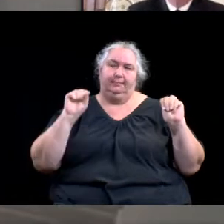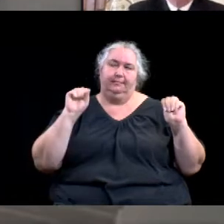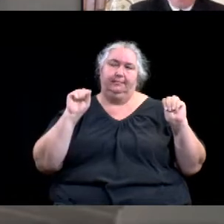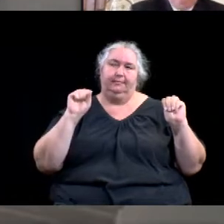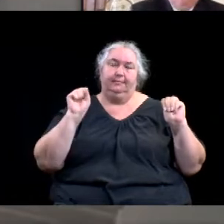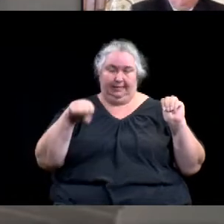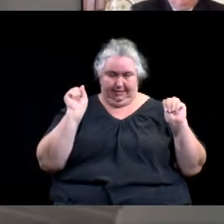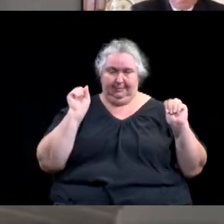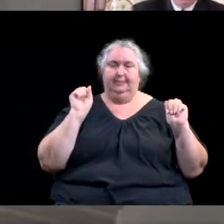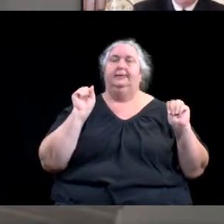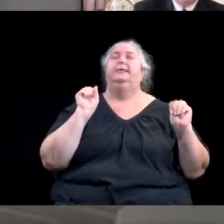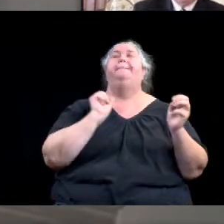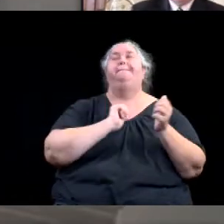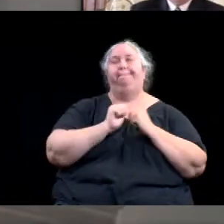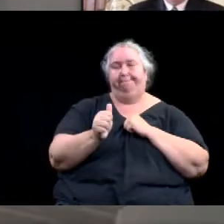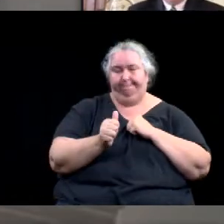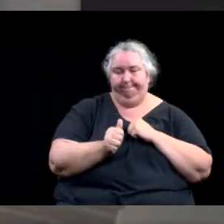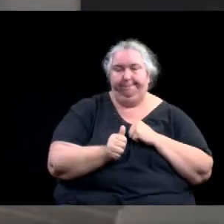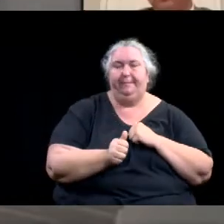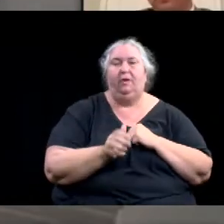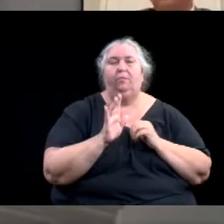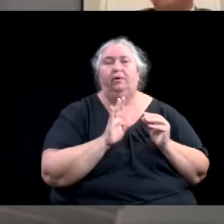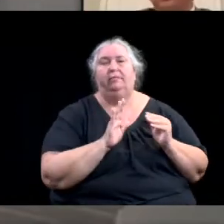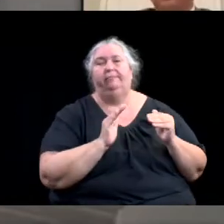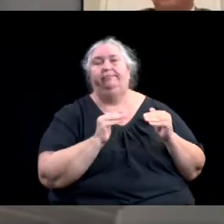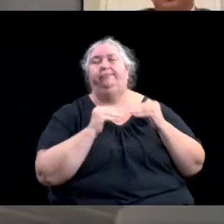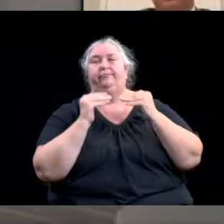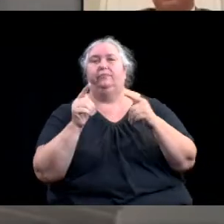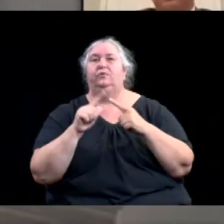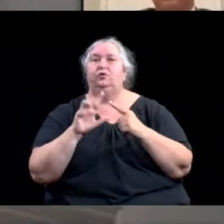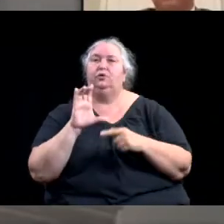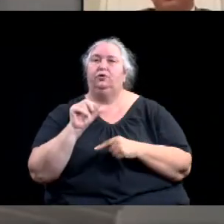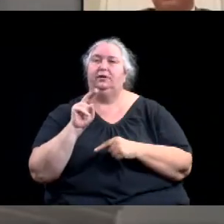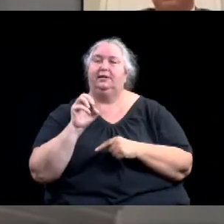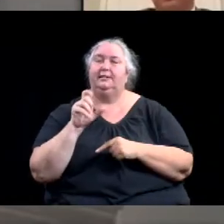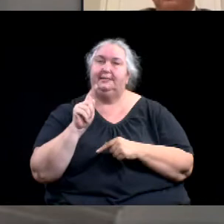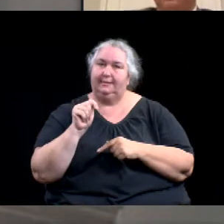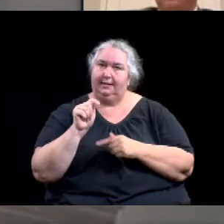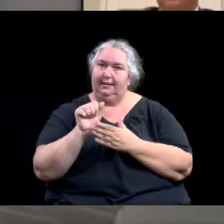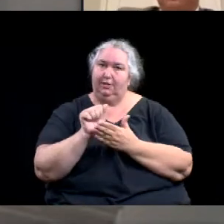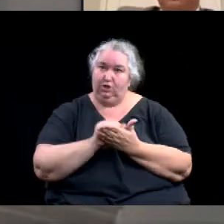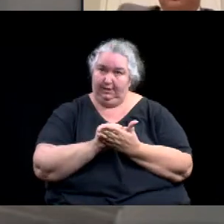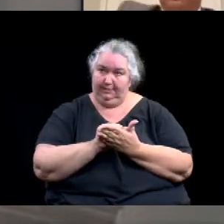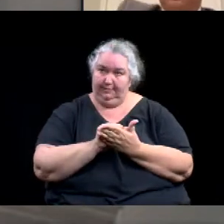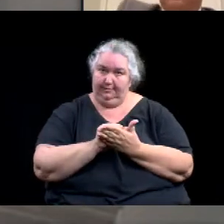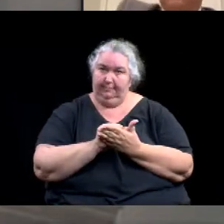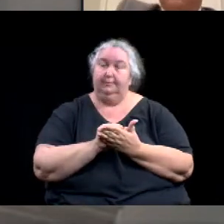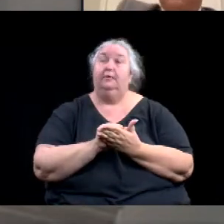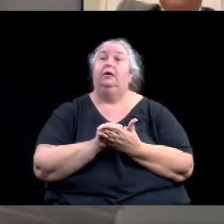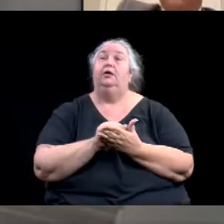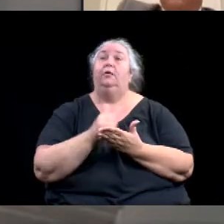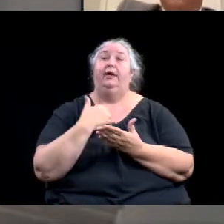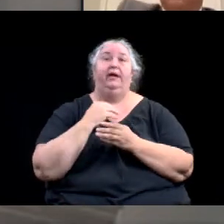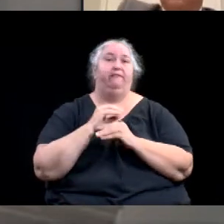There are no resolutions that have been pulled from the consent agenda. So it will consist of resolutions